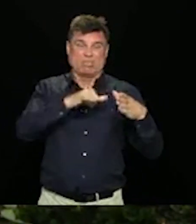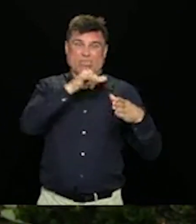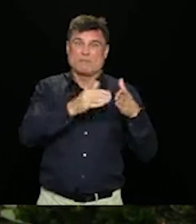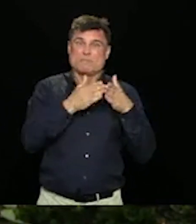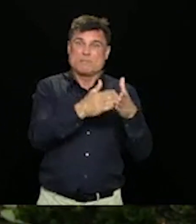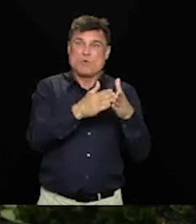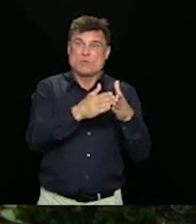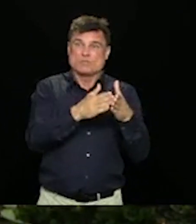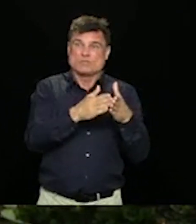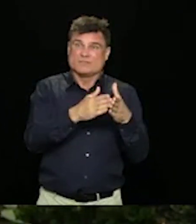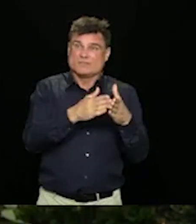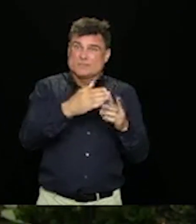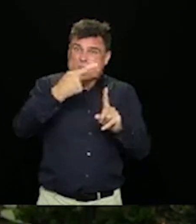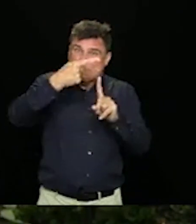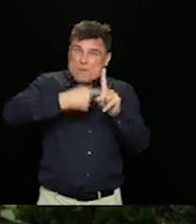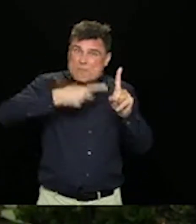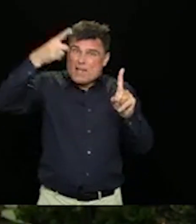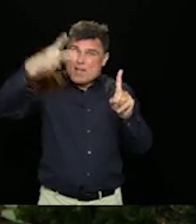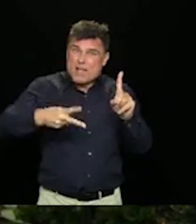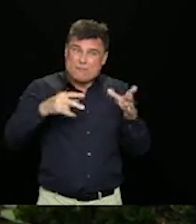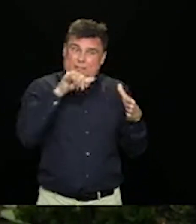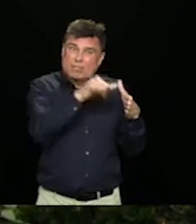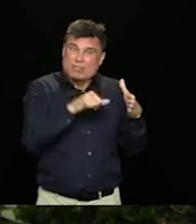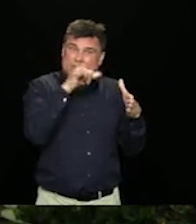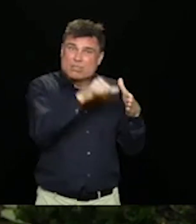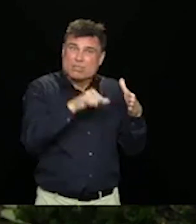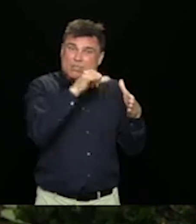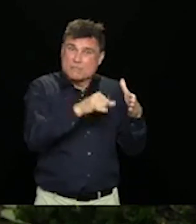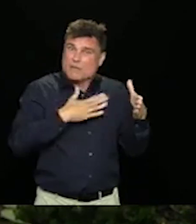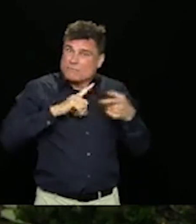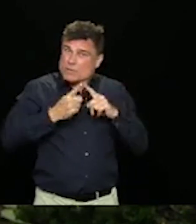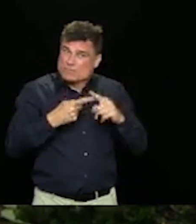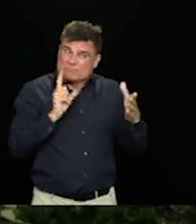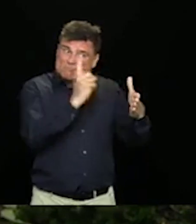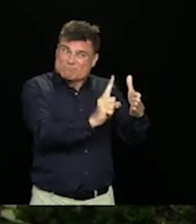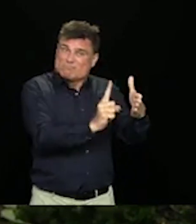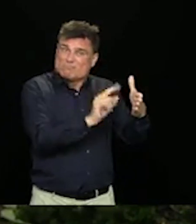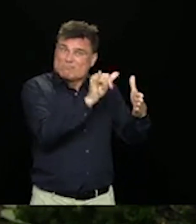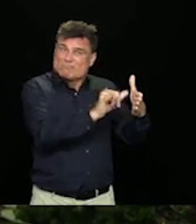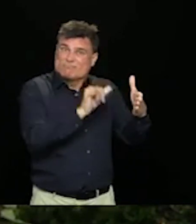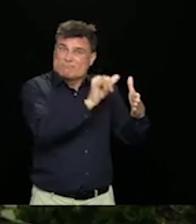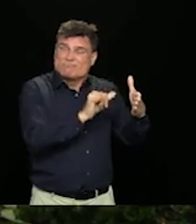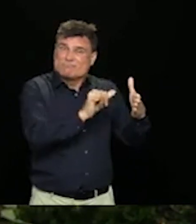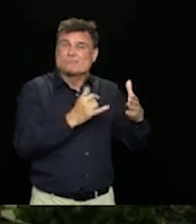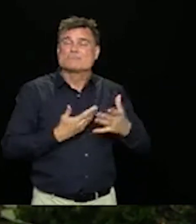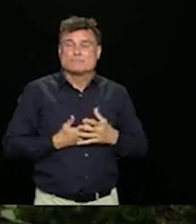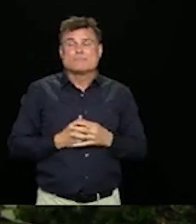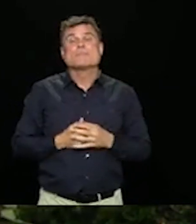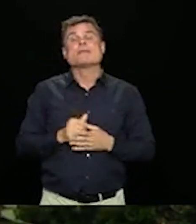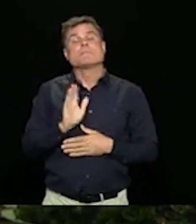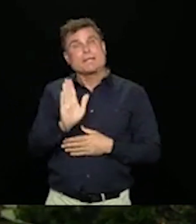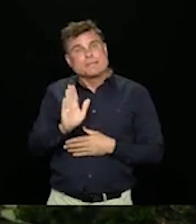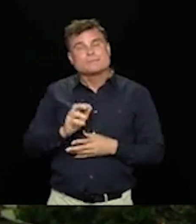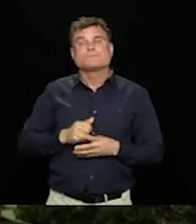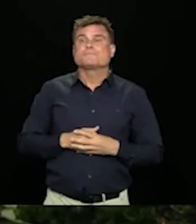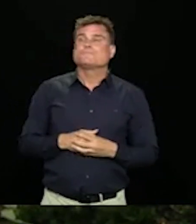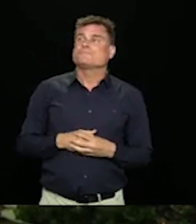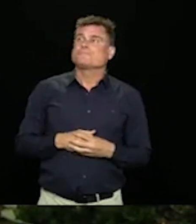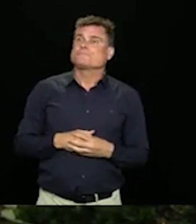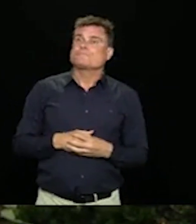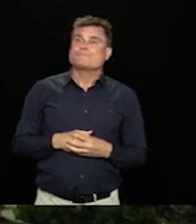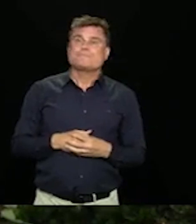in. So there are issues to be resolved on the cruise ship side. But your point is, what are we going to do to backfill for